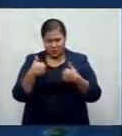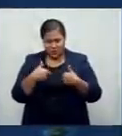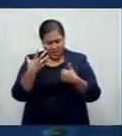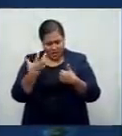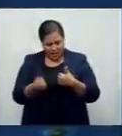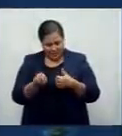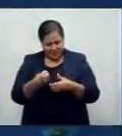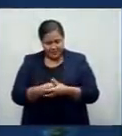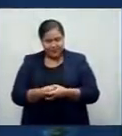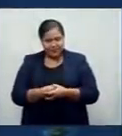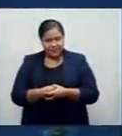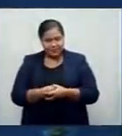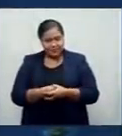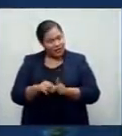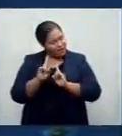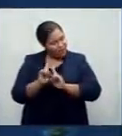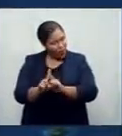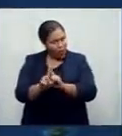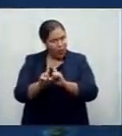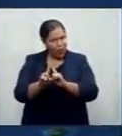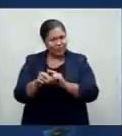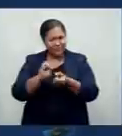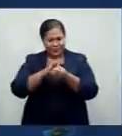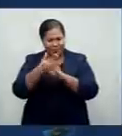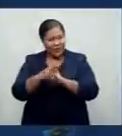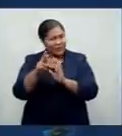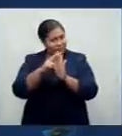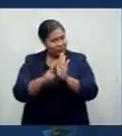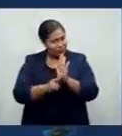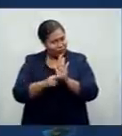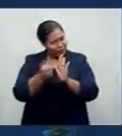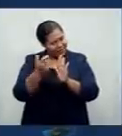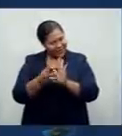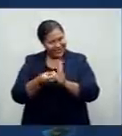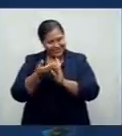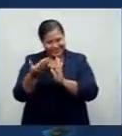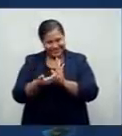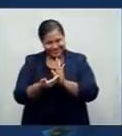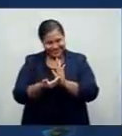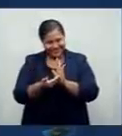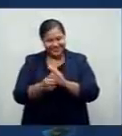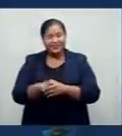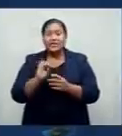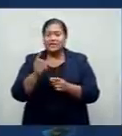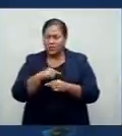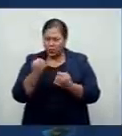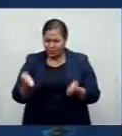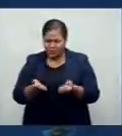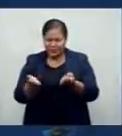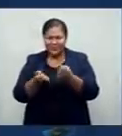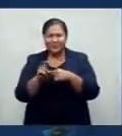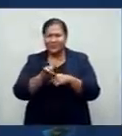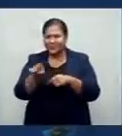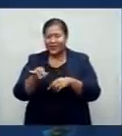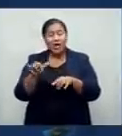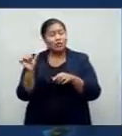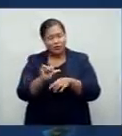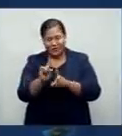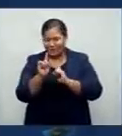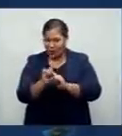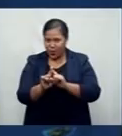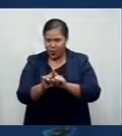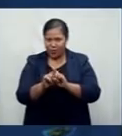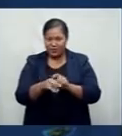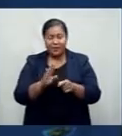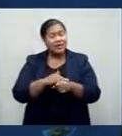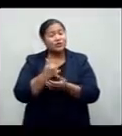particular, they adhere to the COVID rules that is in place, and we emphasize the sardars of the gang to take the